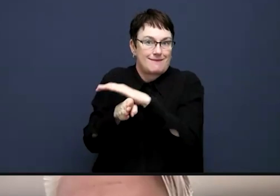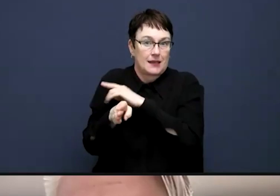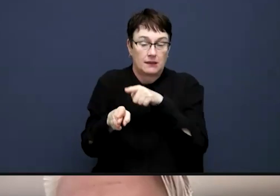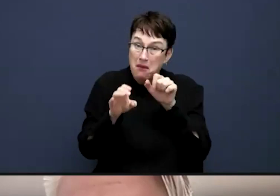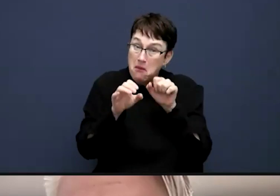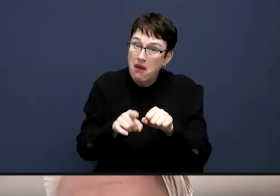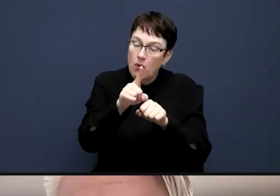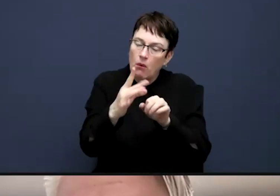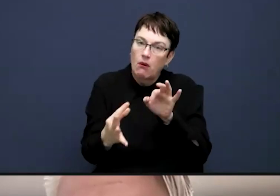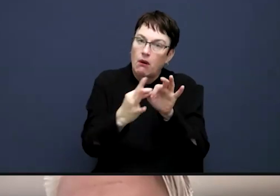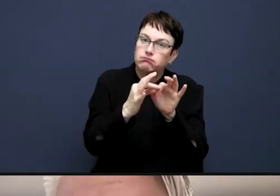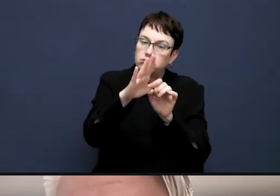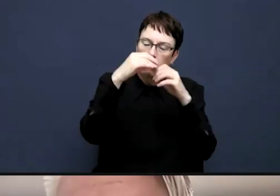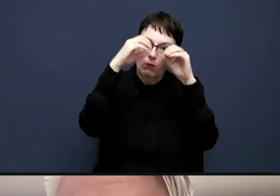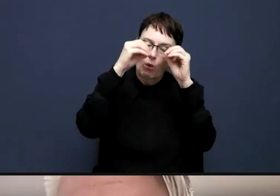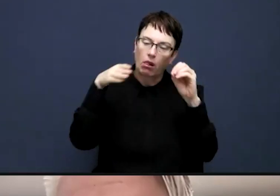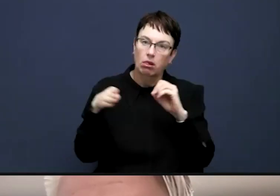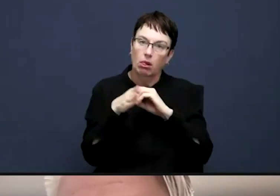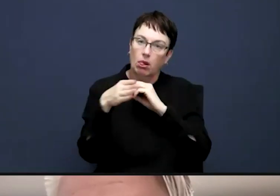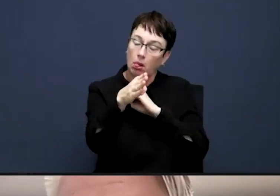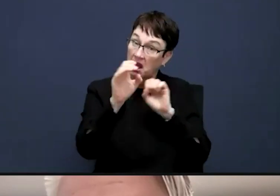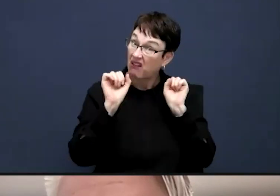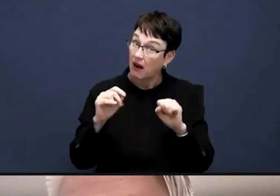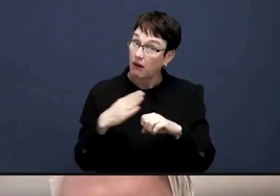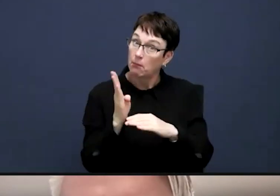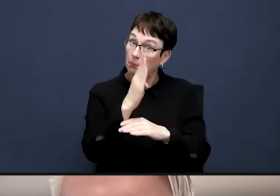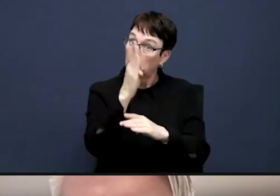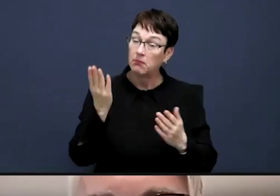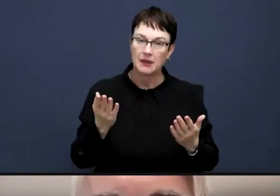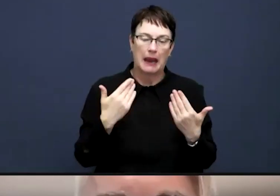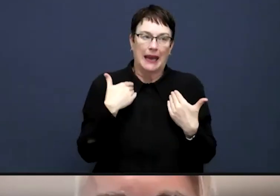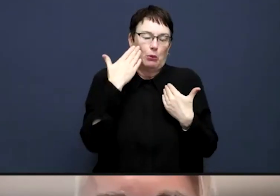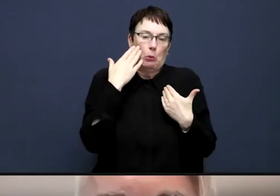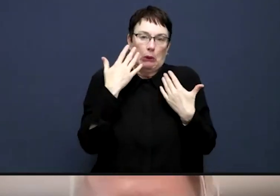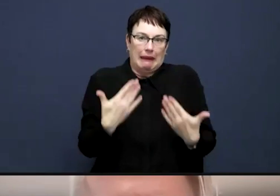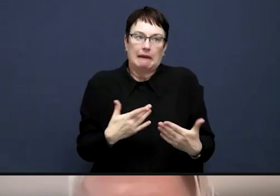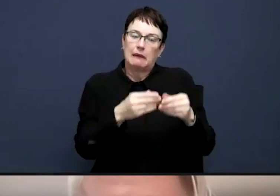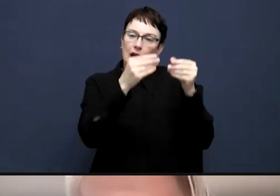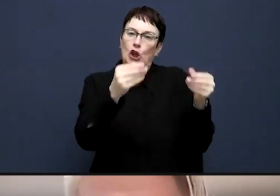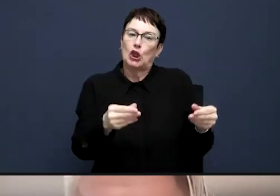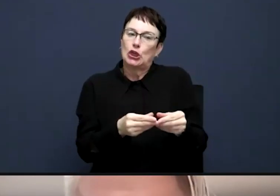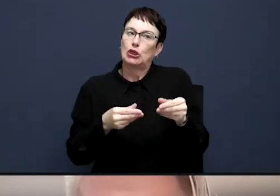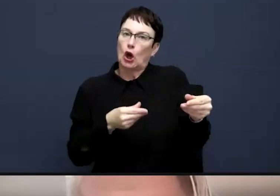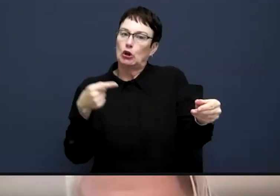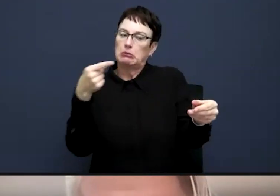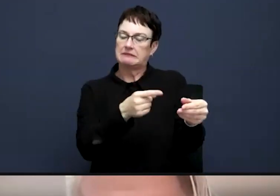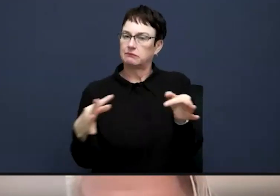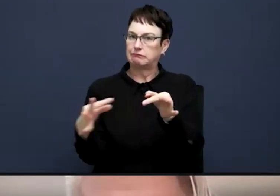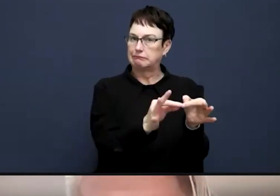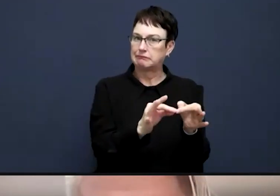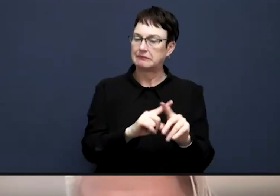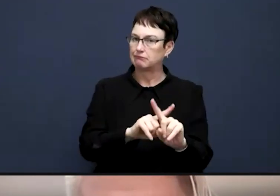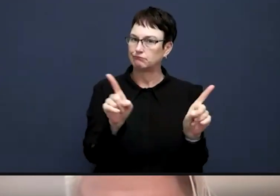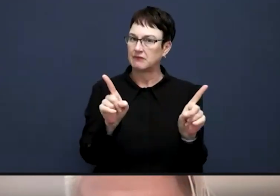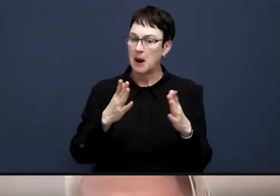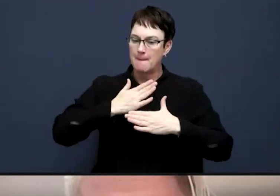needs. I know it's not related to the topic of those documents. I'm really sorry, but because it's really